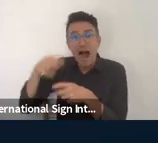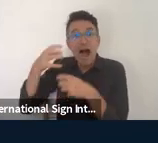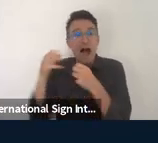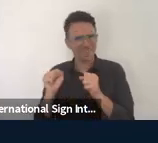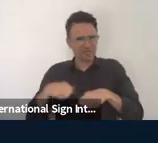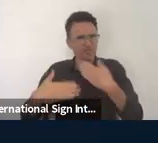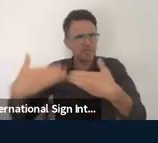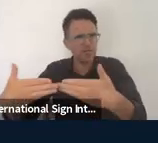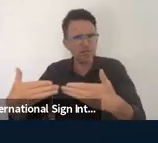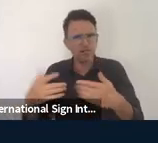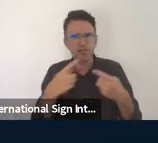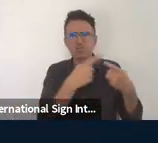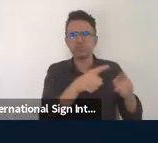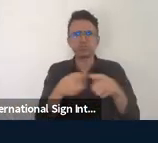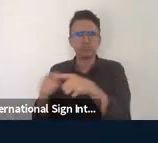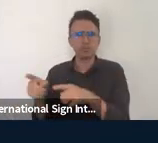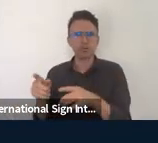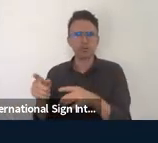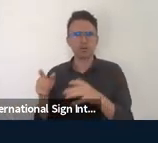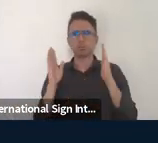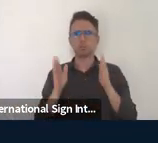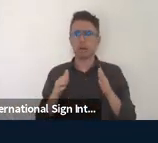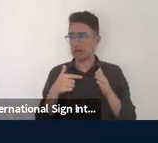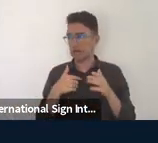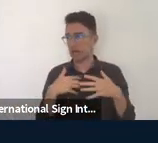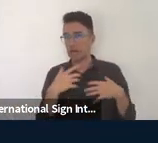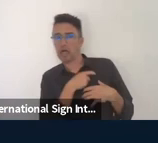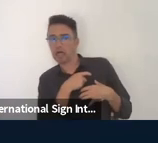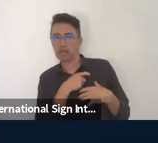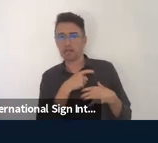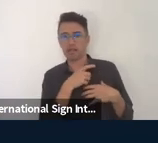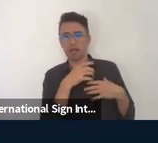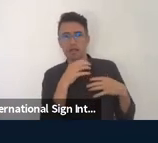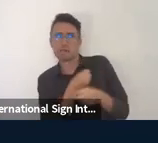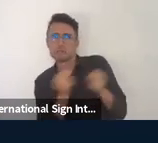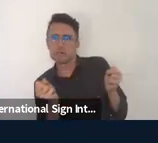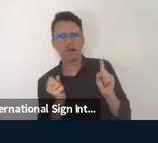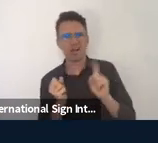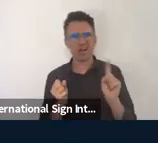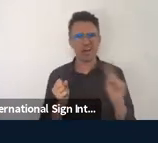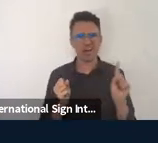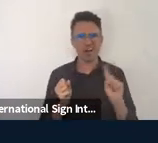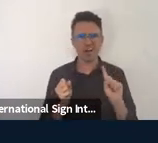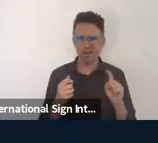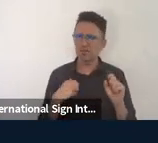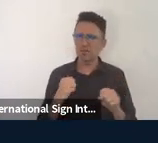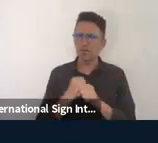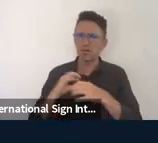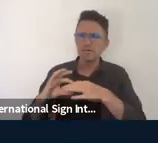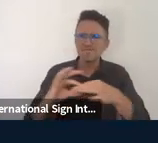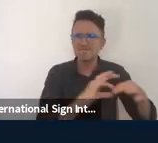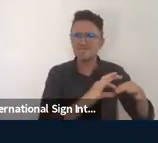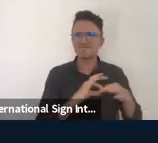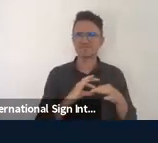the importance of supporting one another rather than fighting against each other. So it is a great pleasure